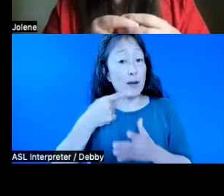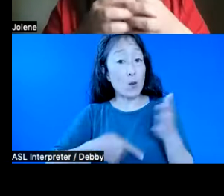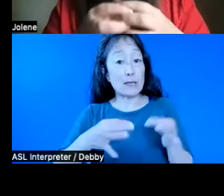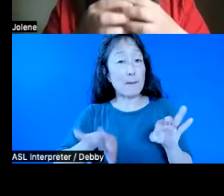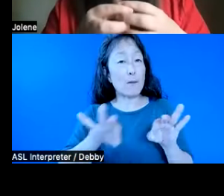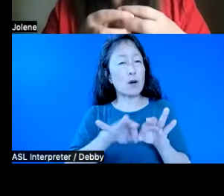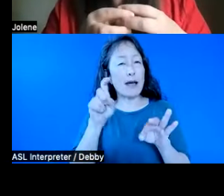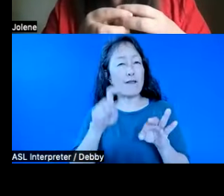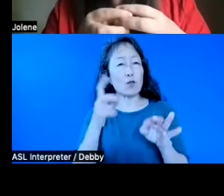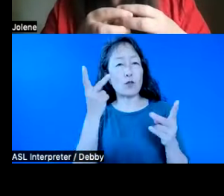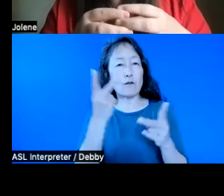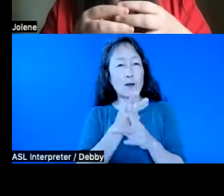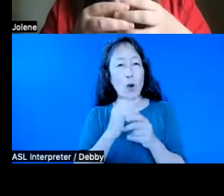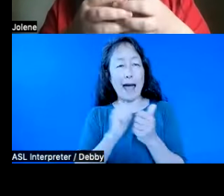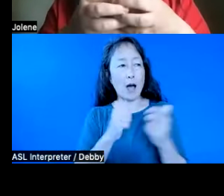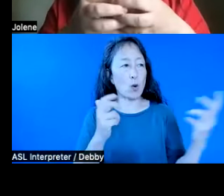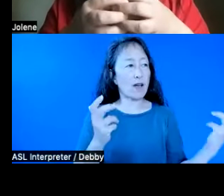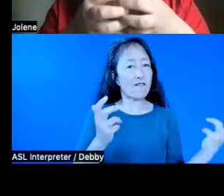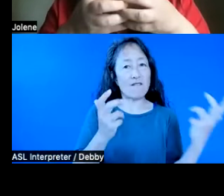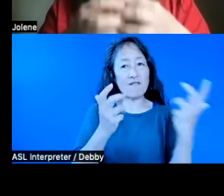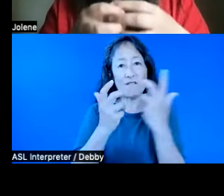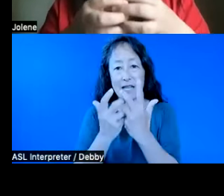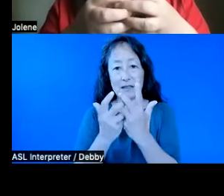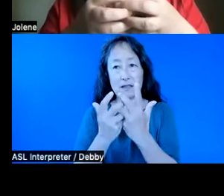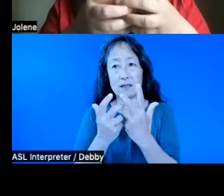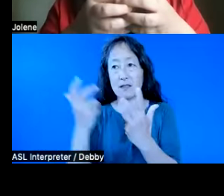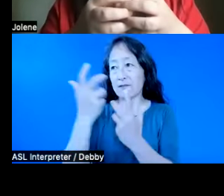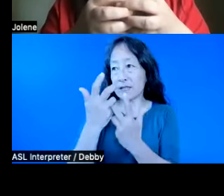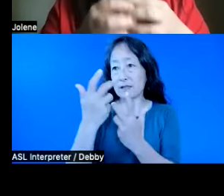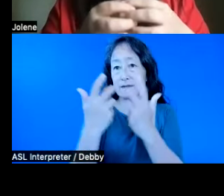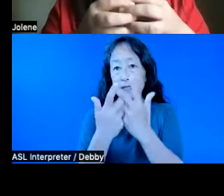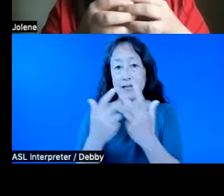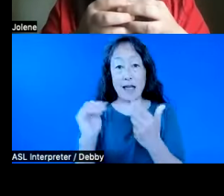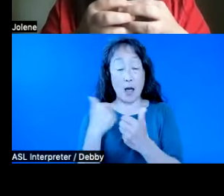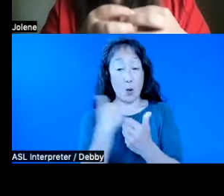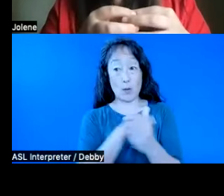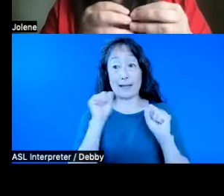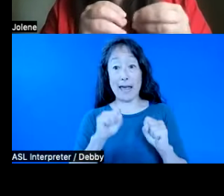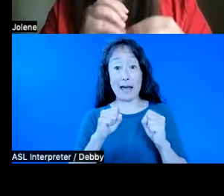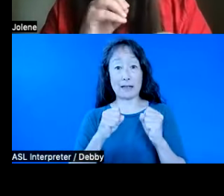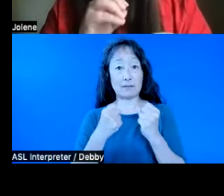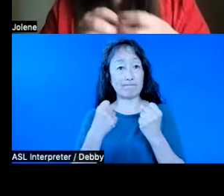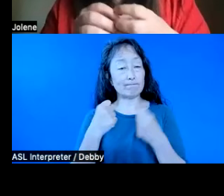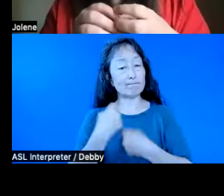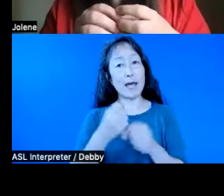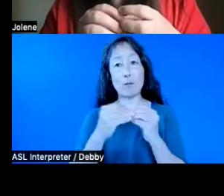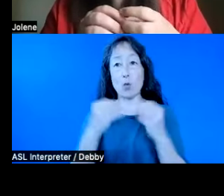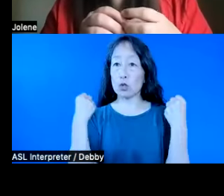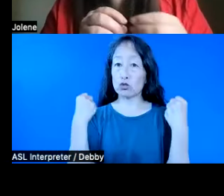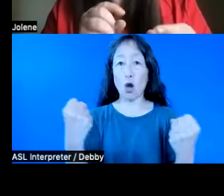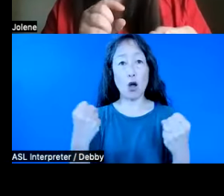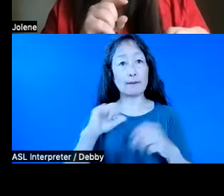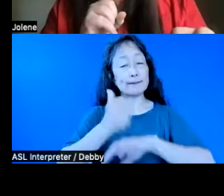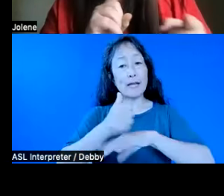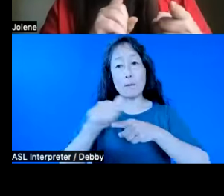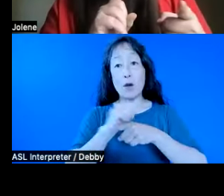those pieces fit in together, and how can you strengthen and sustain practices where people aren't going to fall through the gaps, where